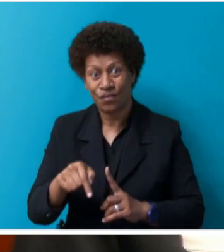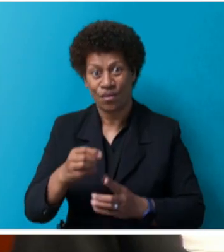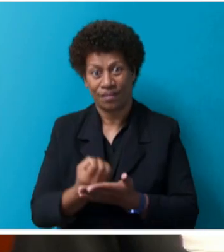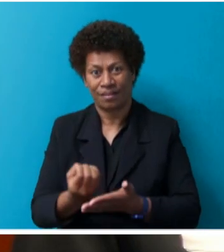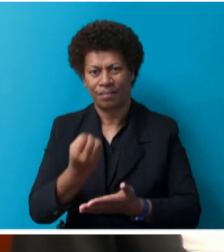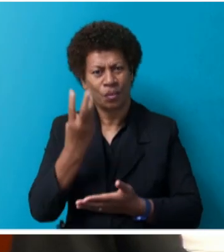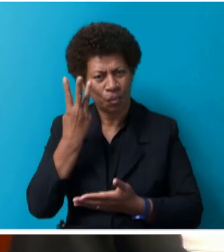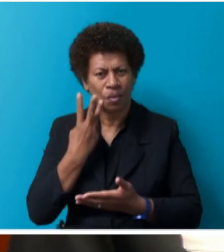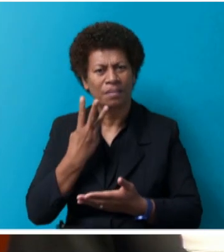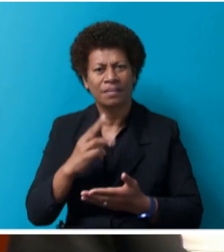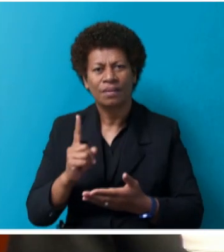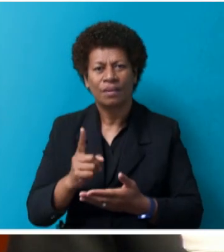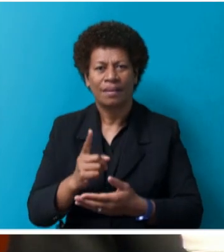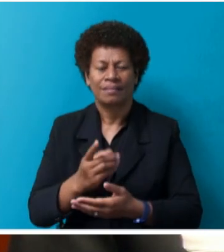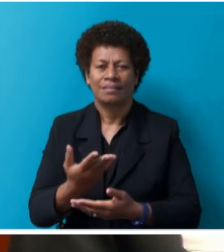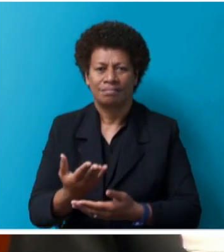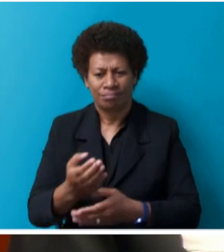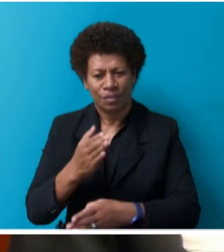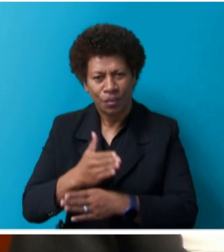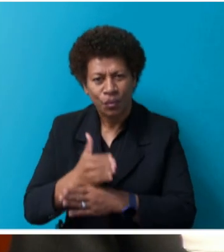employees, entrepreneurs, and cultural ambassadors.